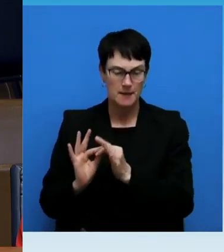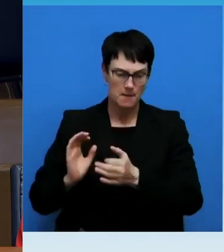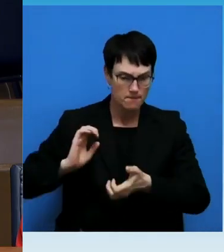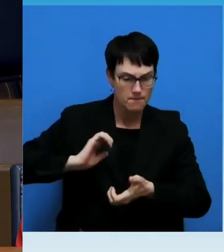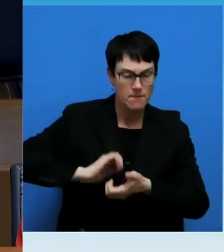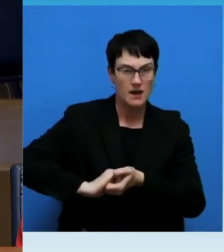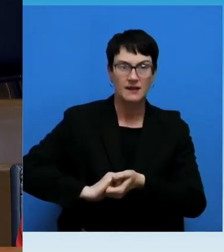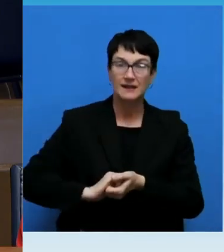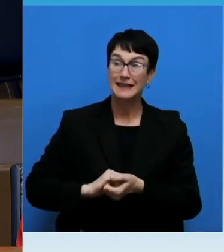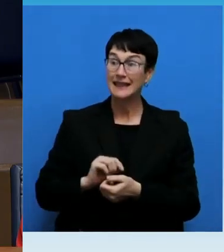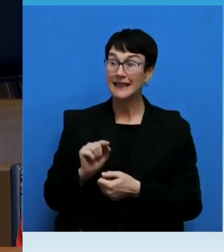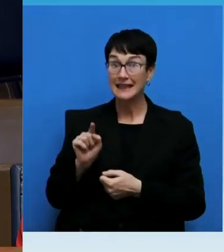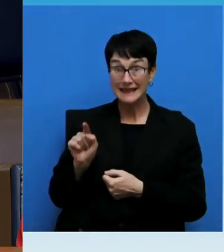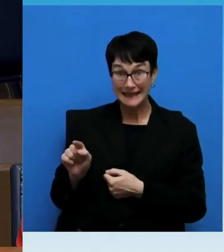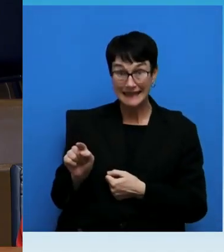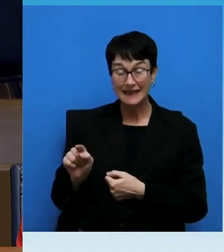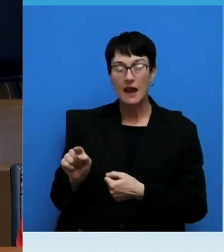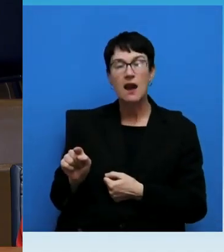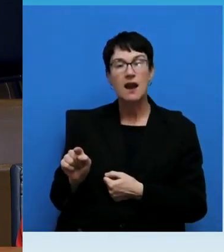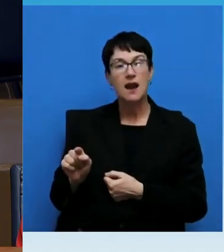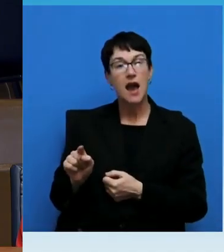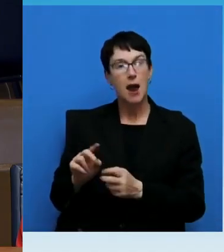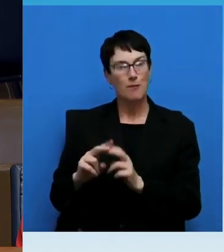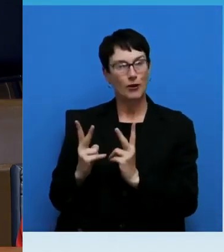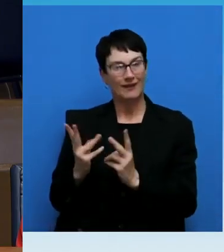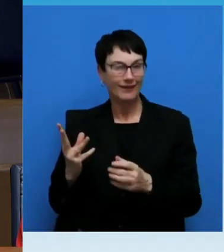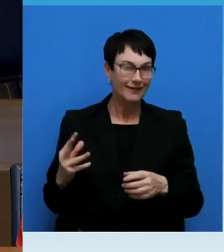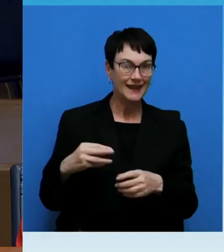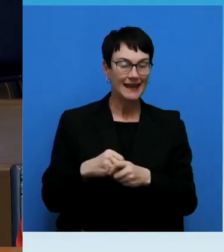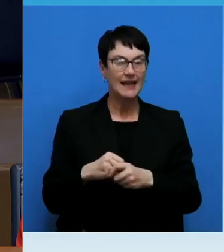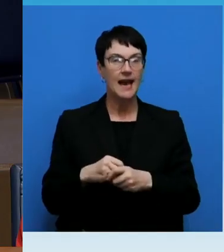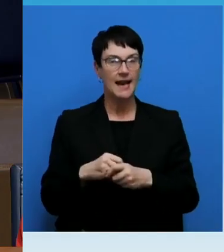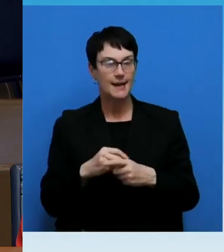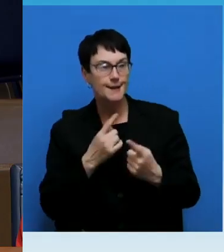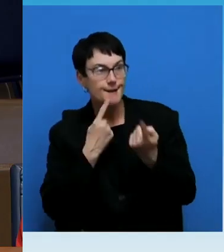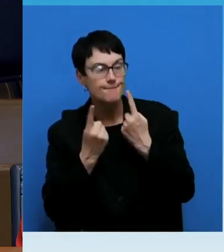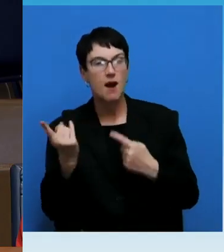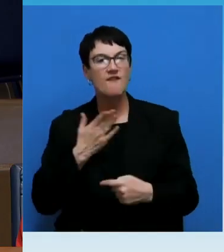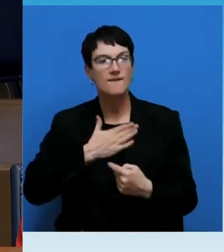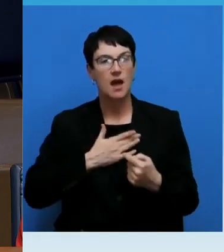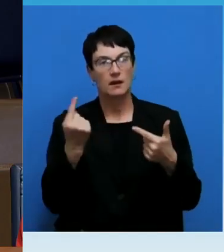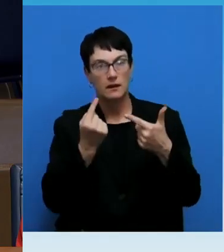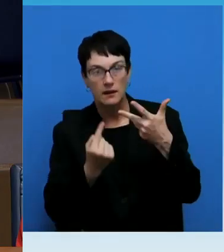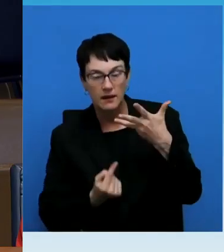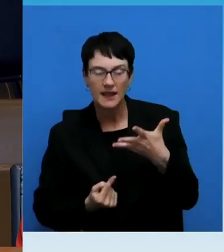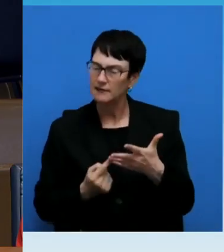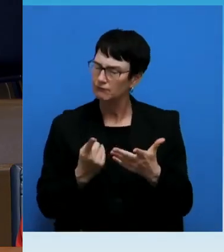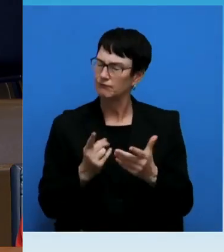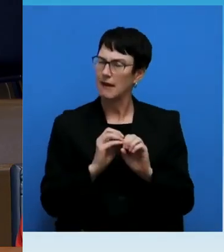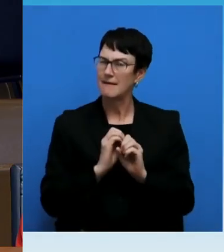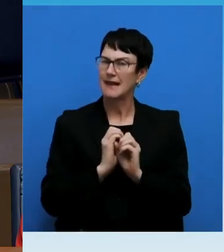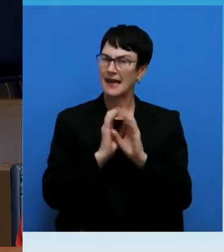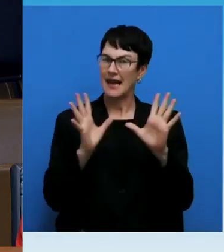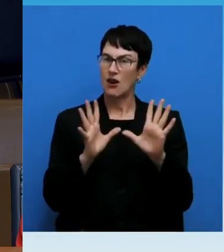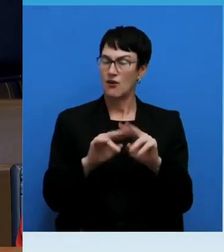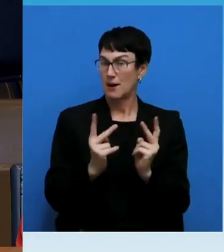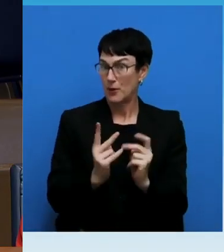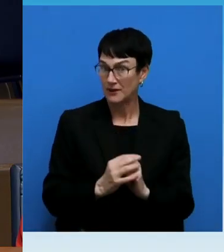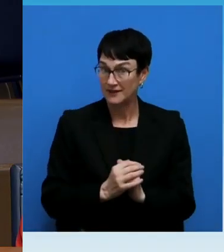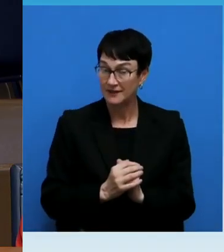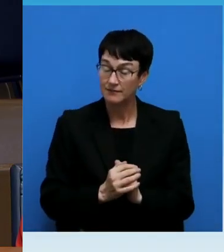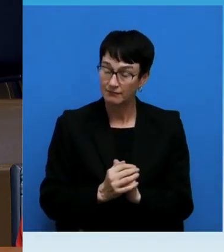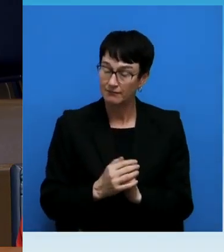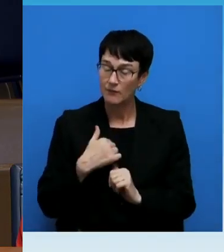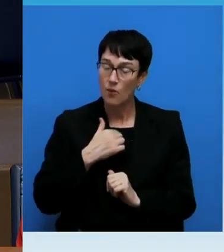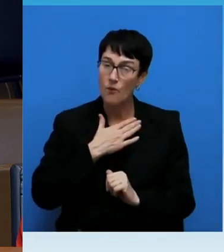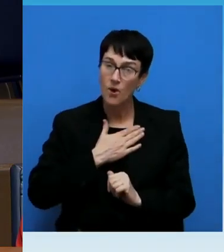inclusion. We must also ensure that disability inclusion remains integrated across all pillars of the United Nations work